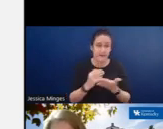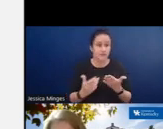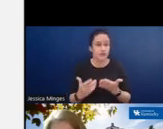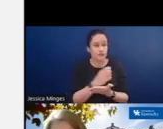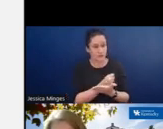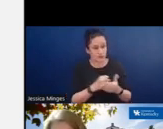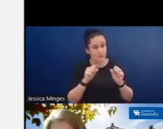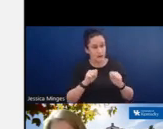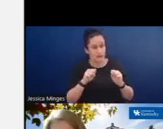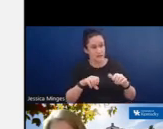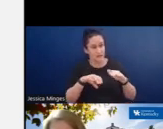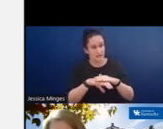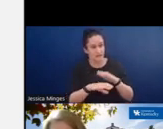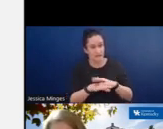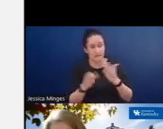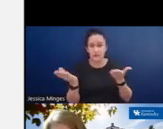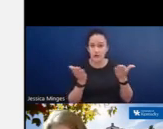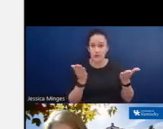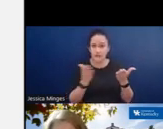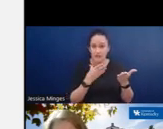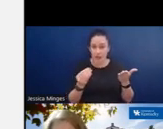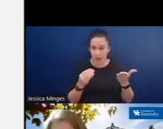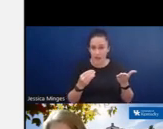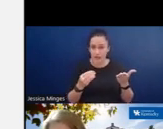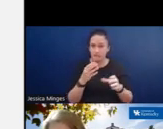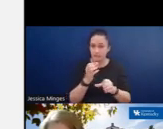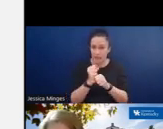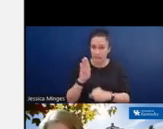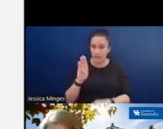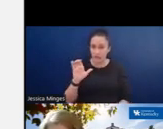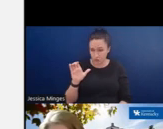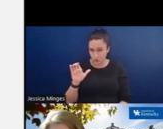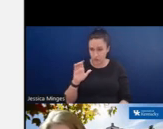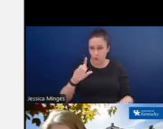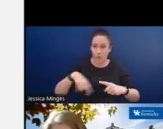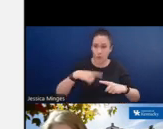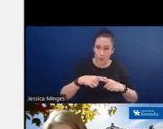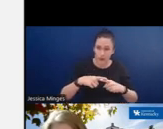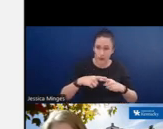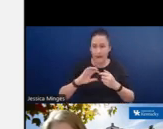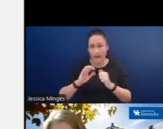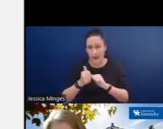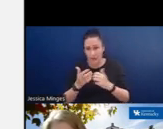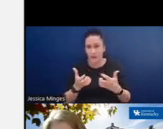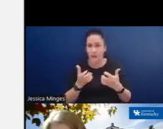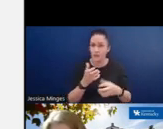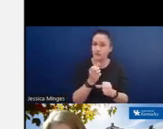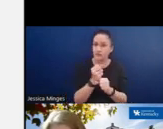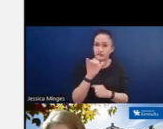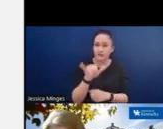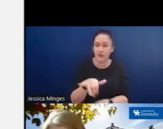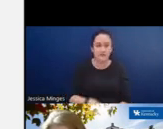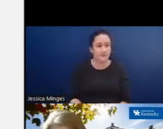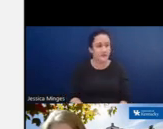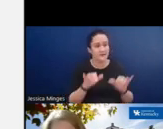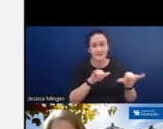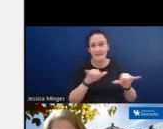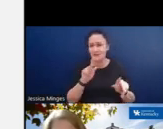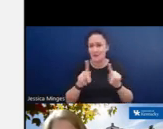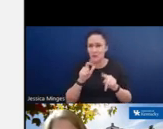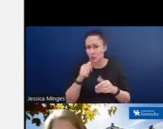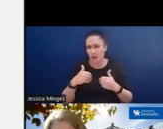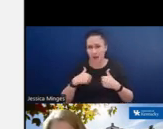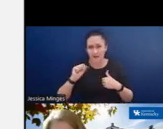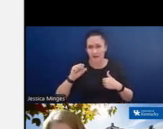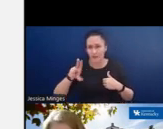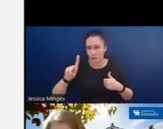to access those services and get birth control when and how they want to receive it. Just like people who don't have a substance use